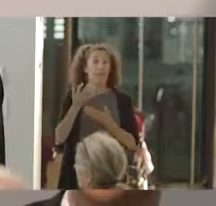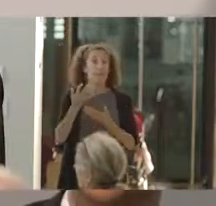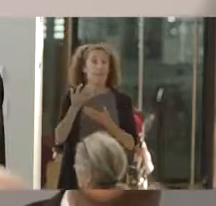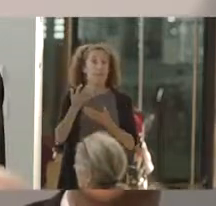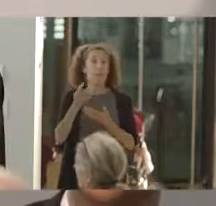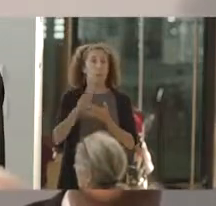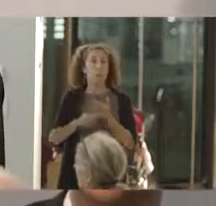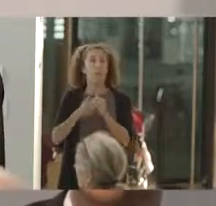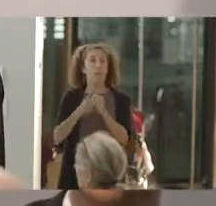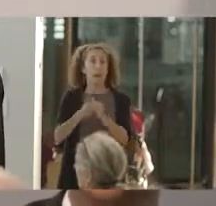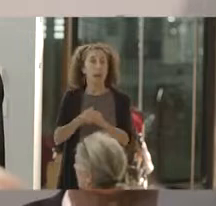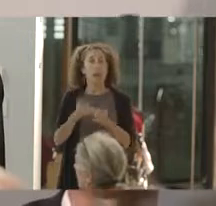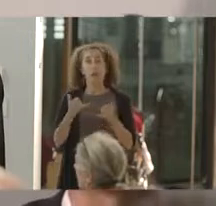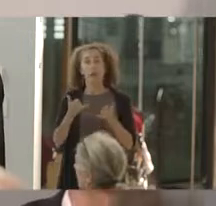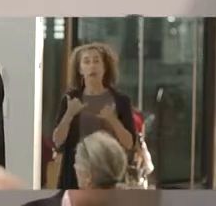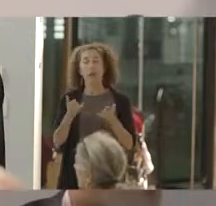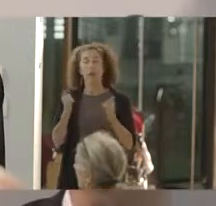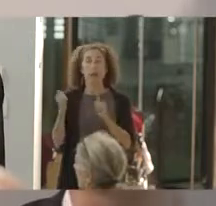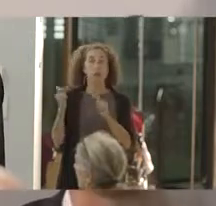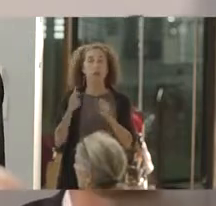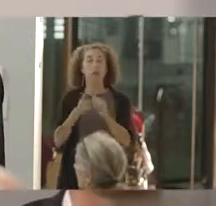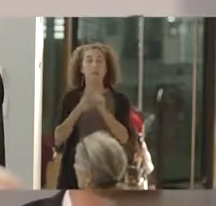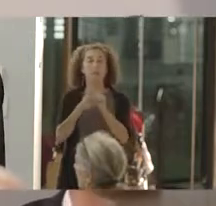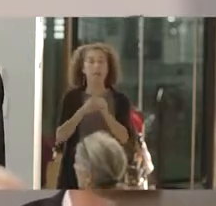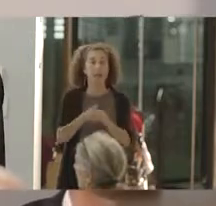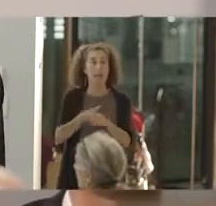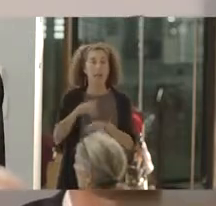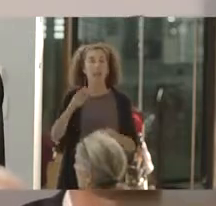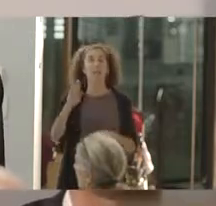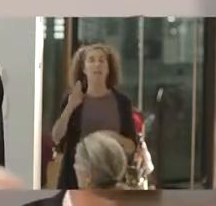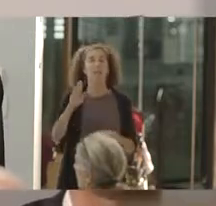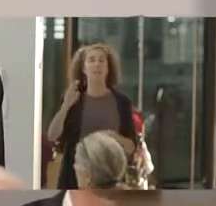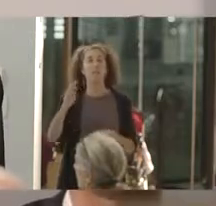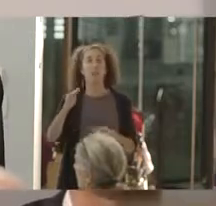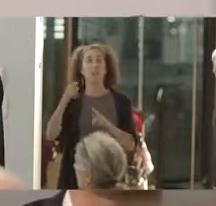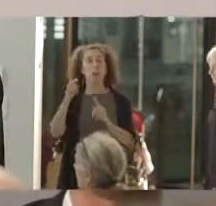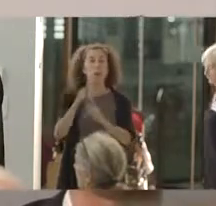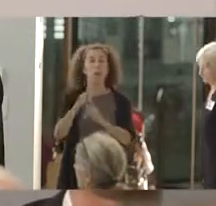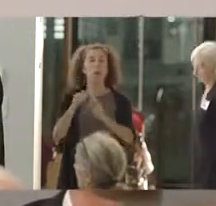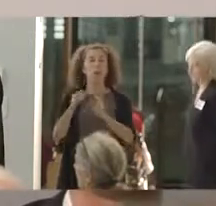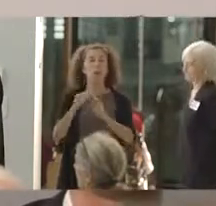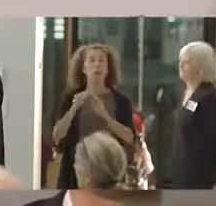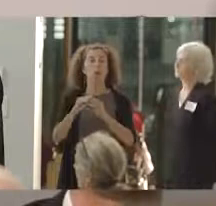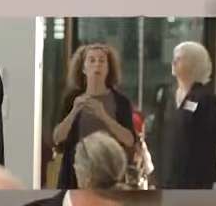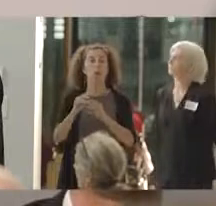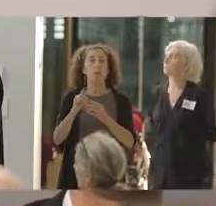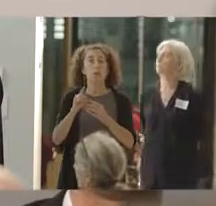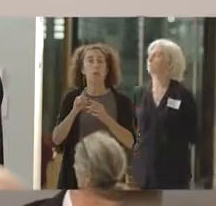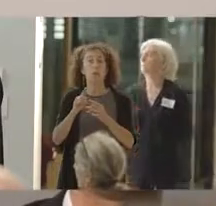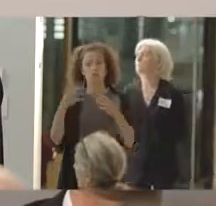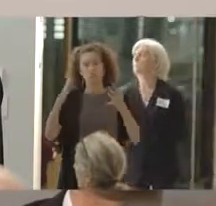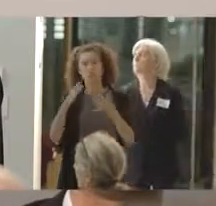the benchmark for the design process, and right now our plan is to go with that, and then if there's any revisions,